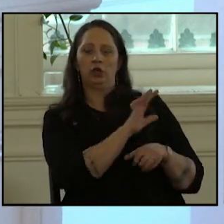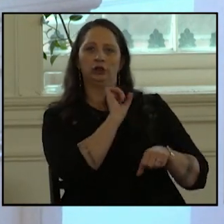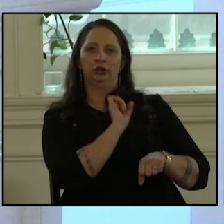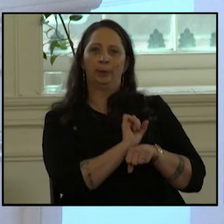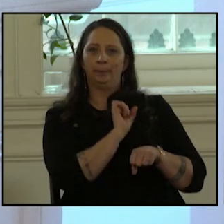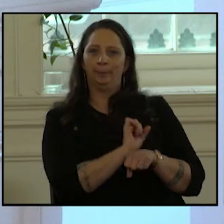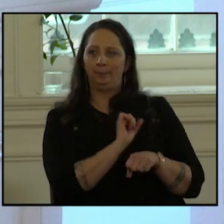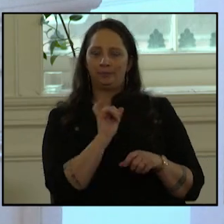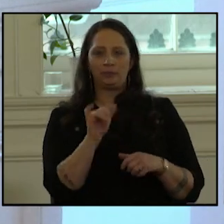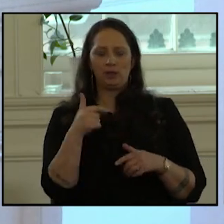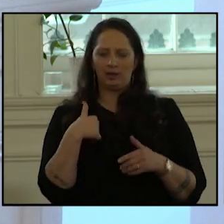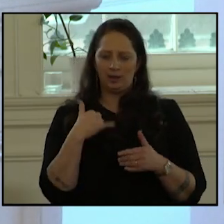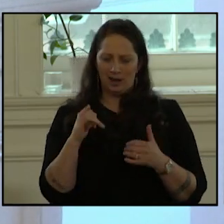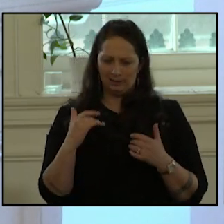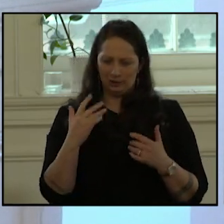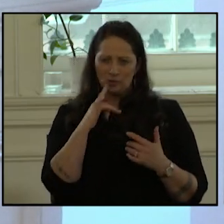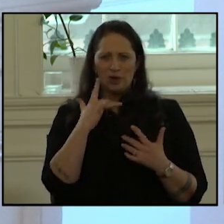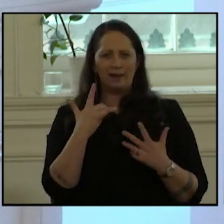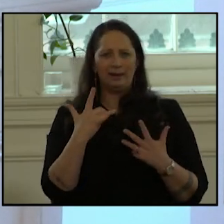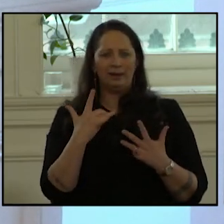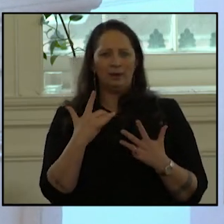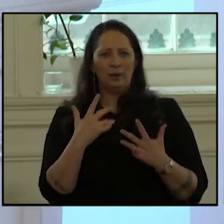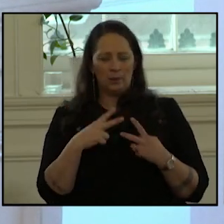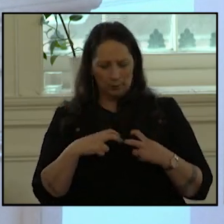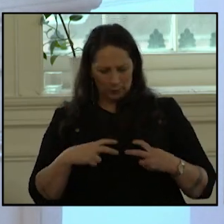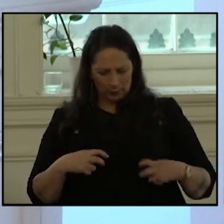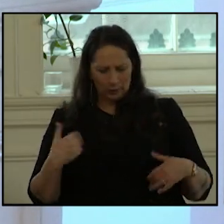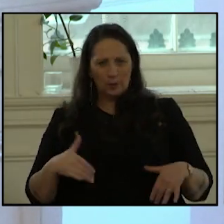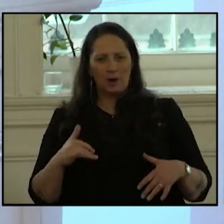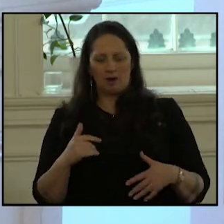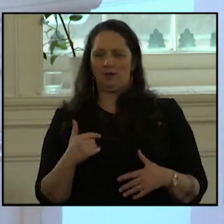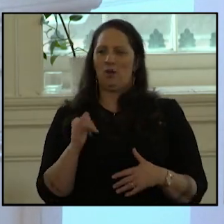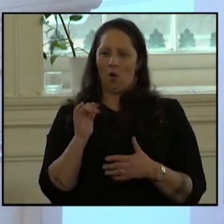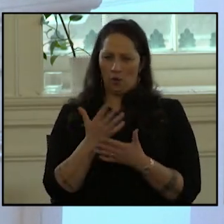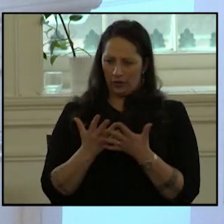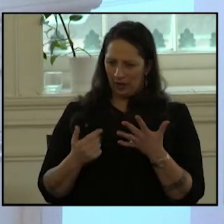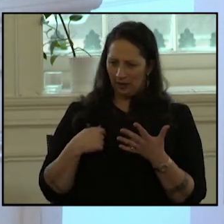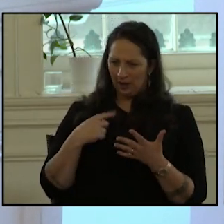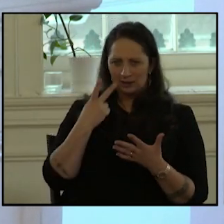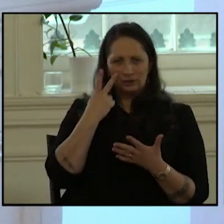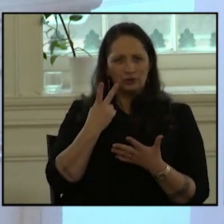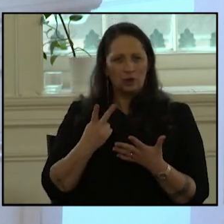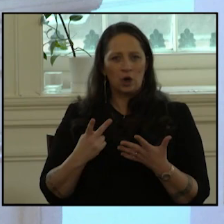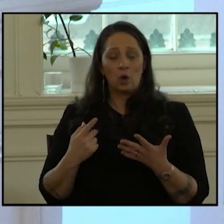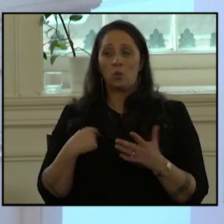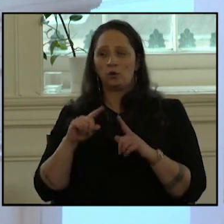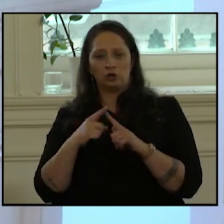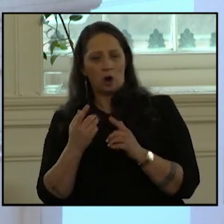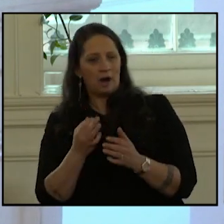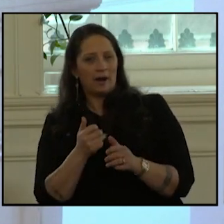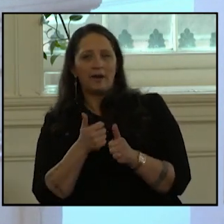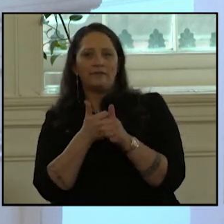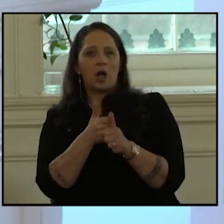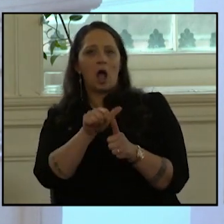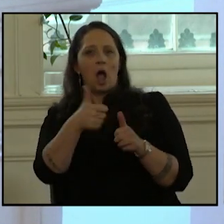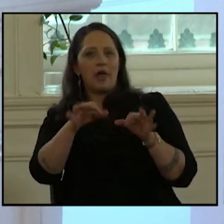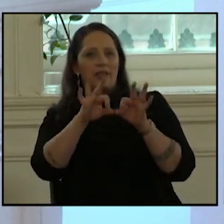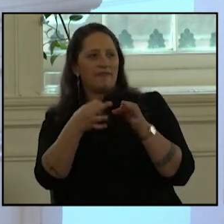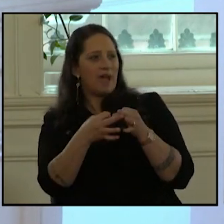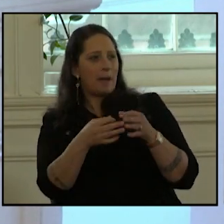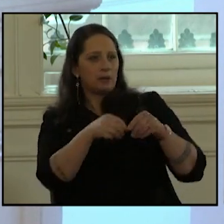had to process that. So all of these things got me thinking. We started tracing other lines,